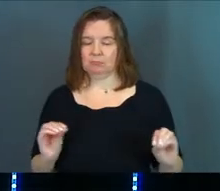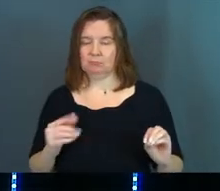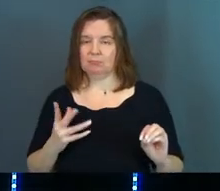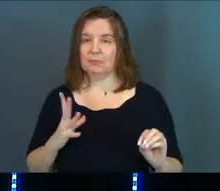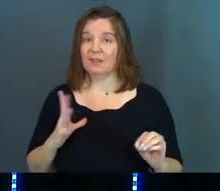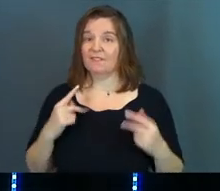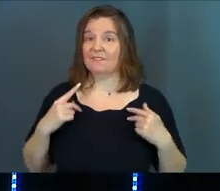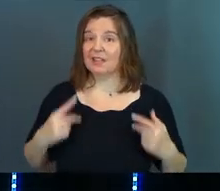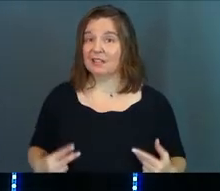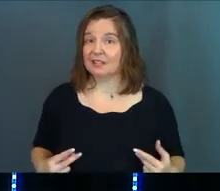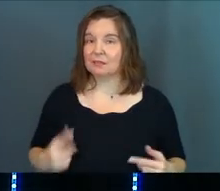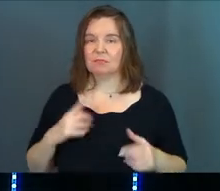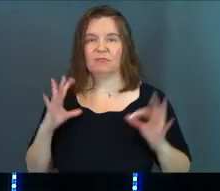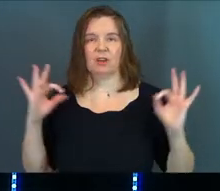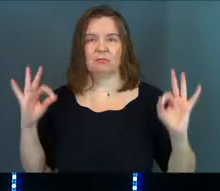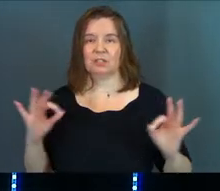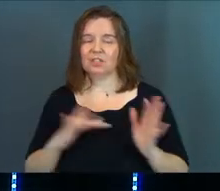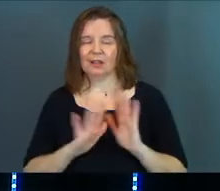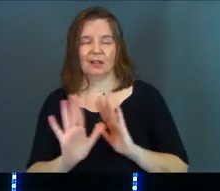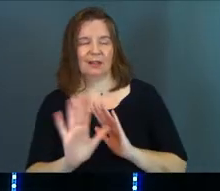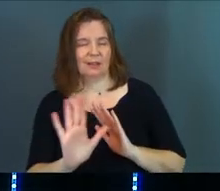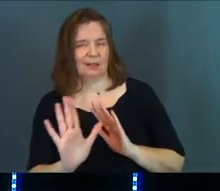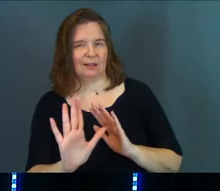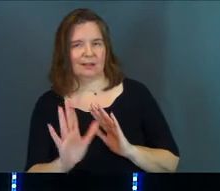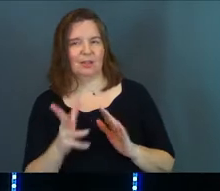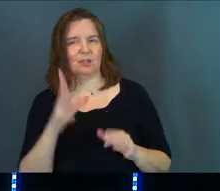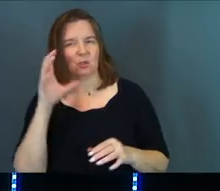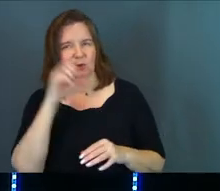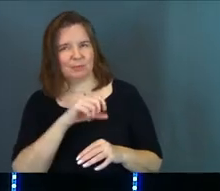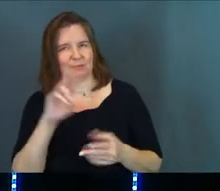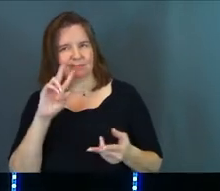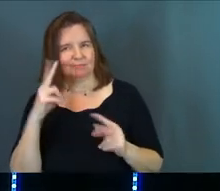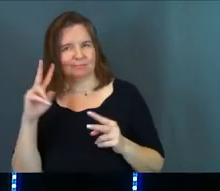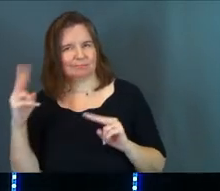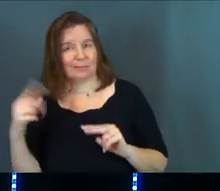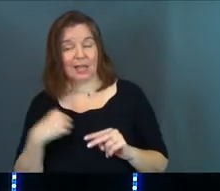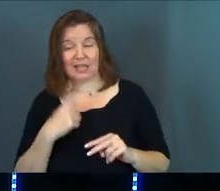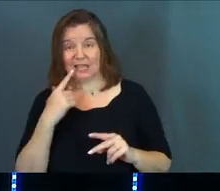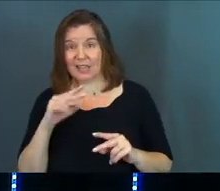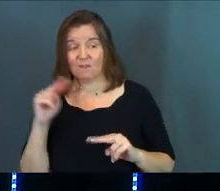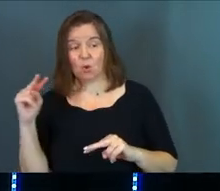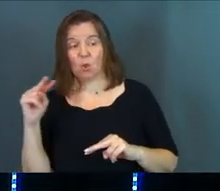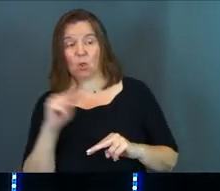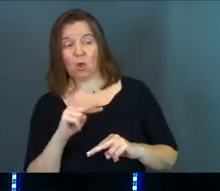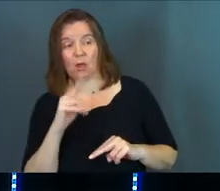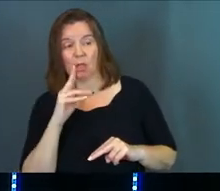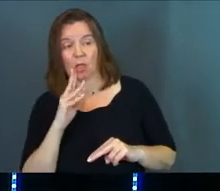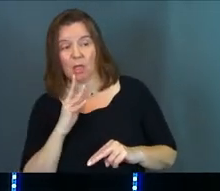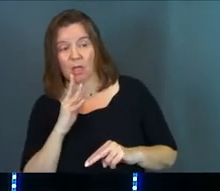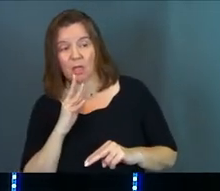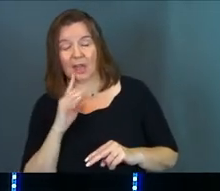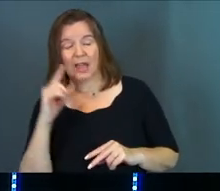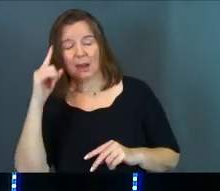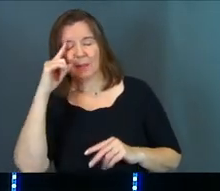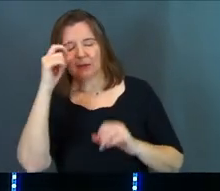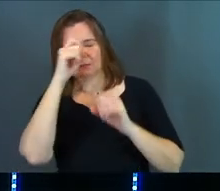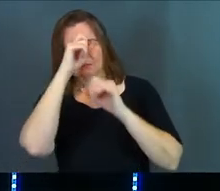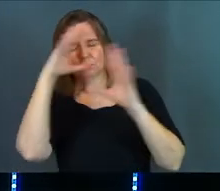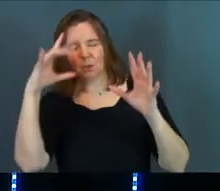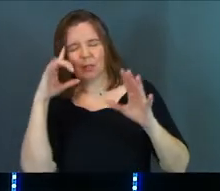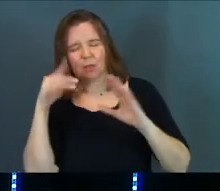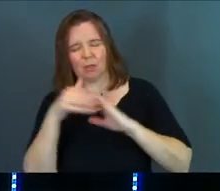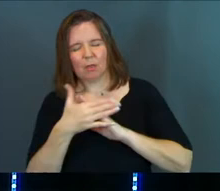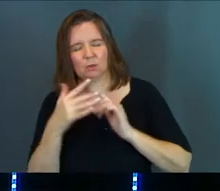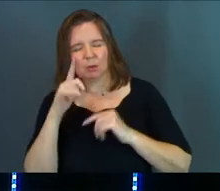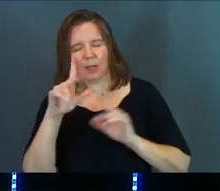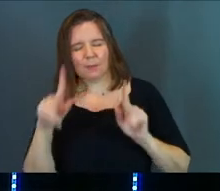doing something I shouldn't physically, we're good. Jesus says, no, you've missed the mark. I say that if you even look at someone and mentally you think in a